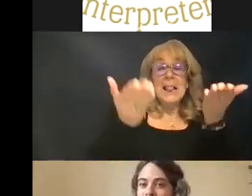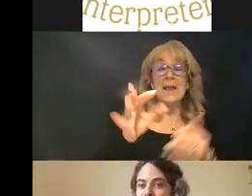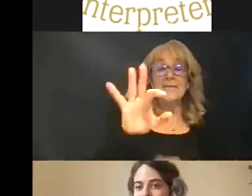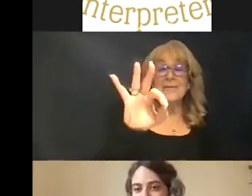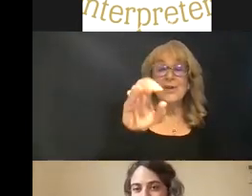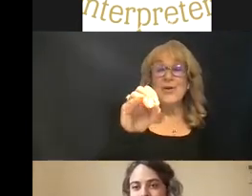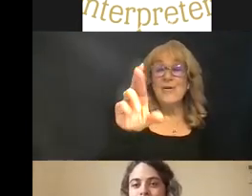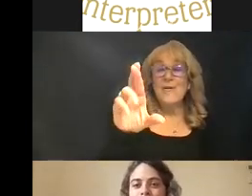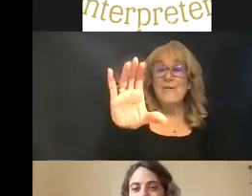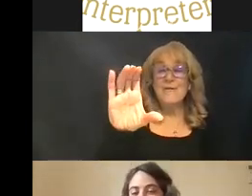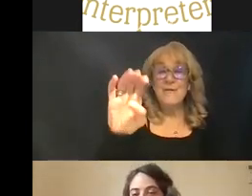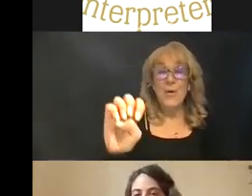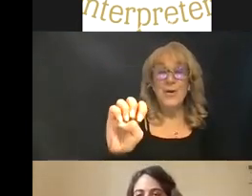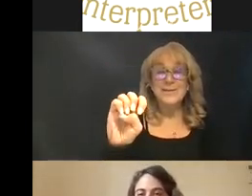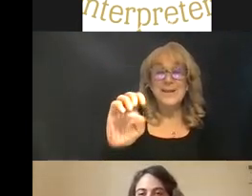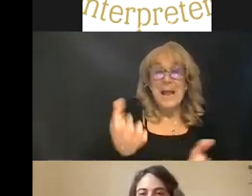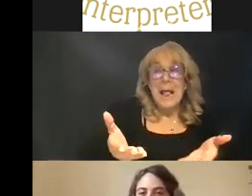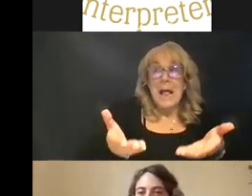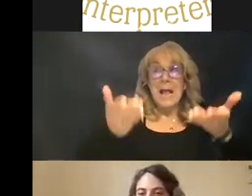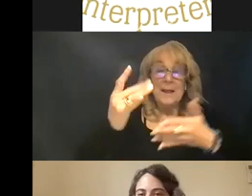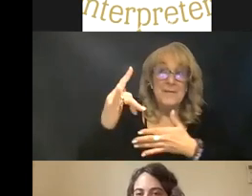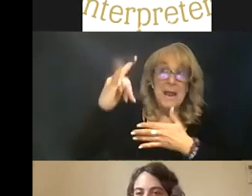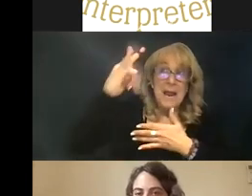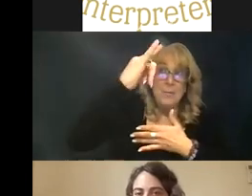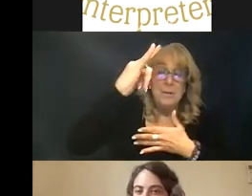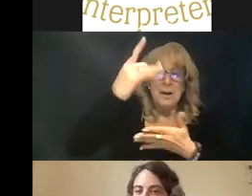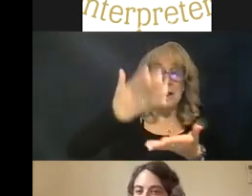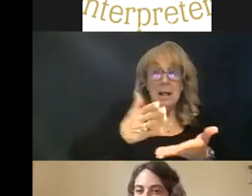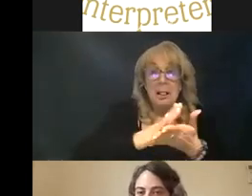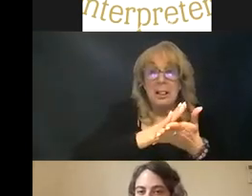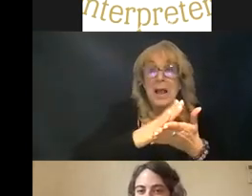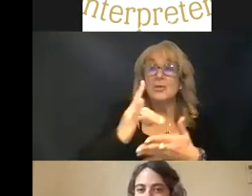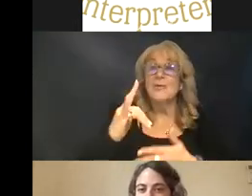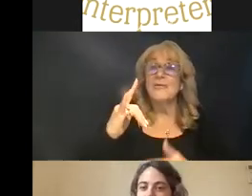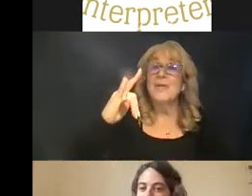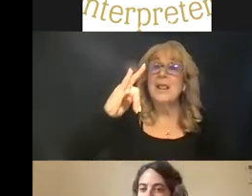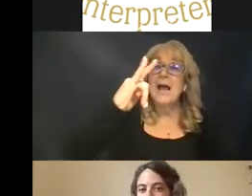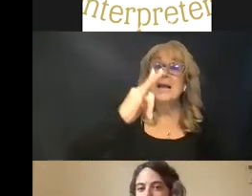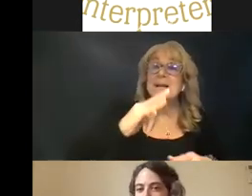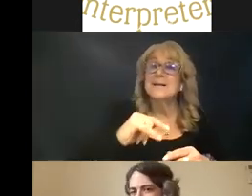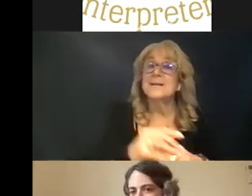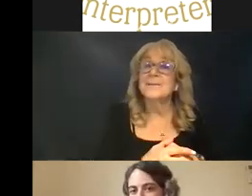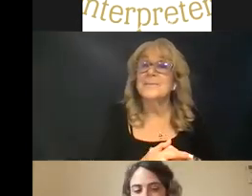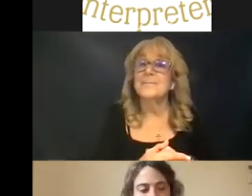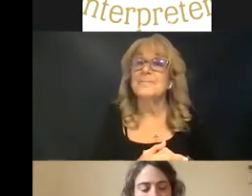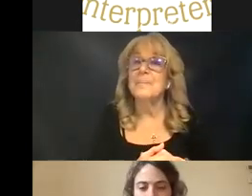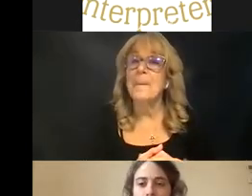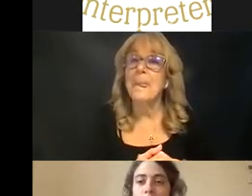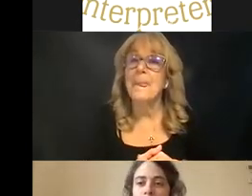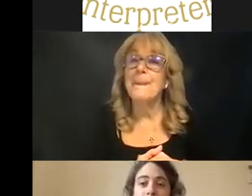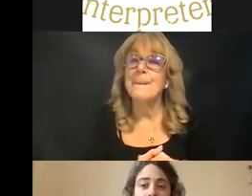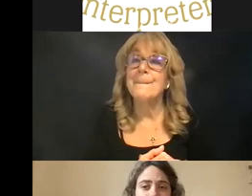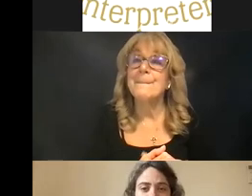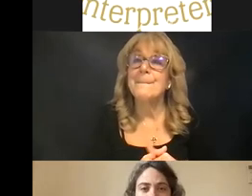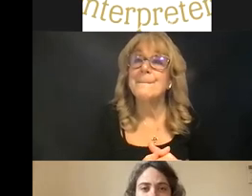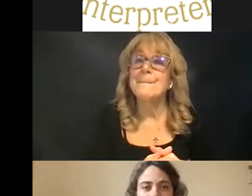allows it to fly. So we see here that with difference of speeds and difference of pressure, we can lift things like aircrafts, but we